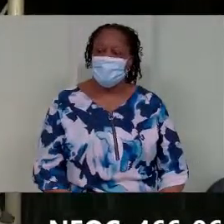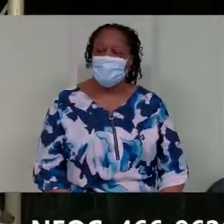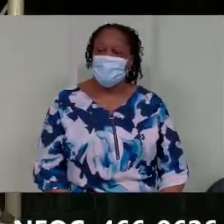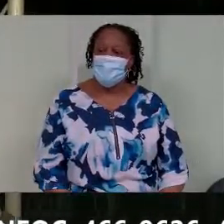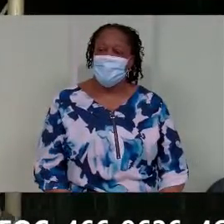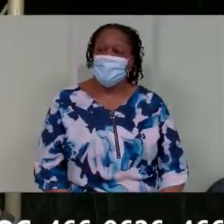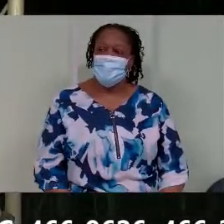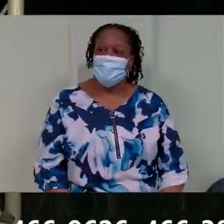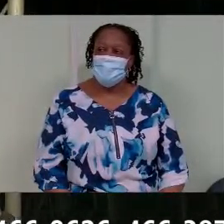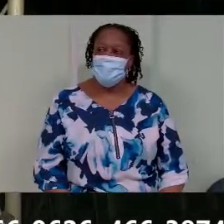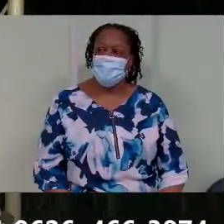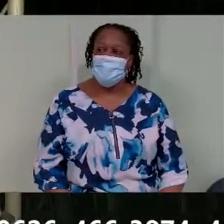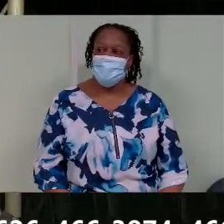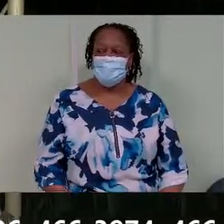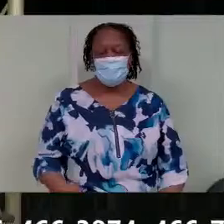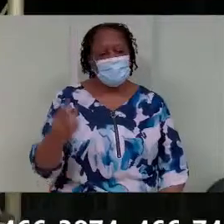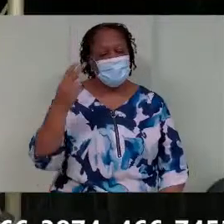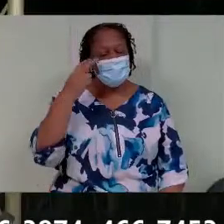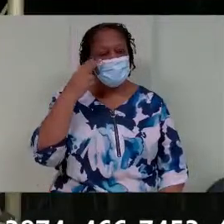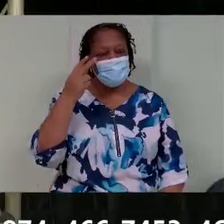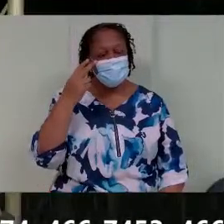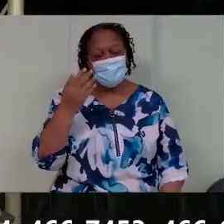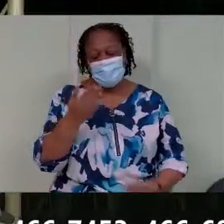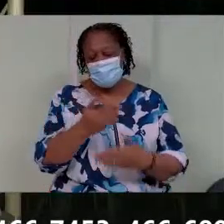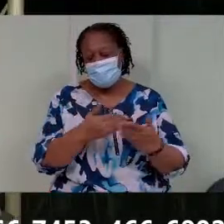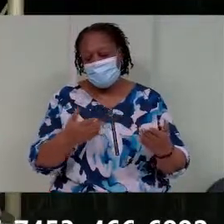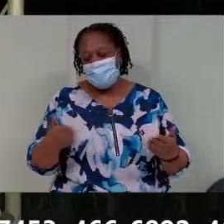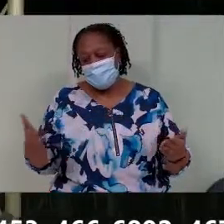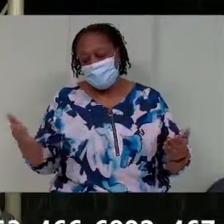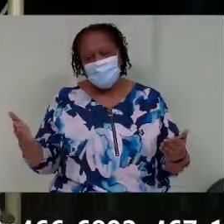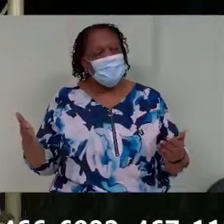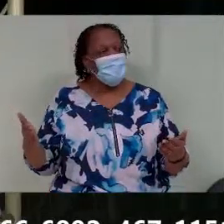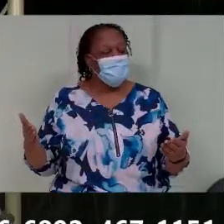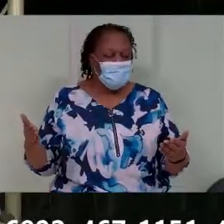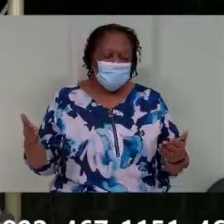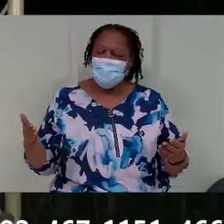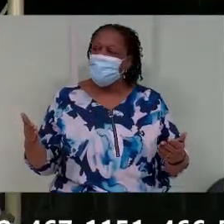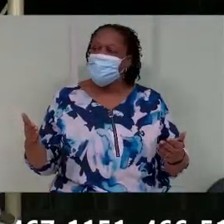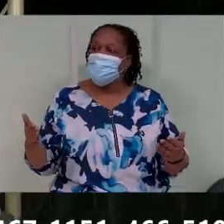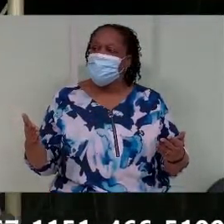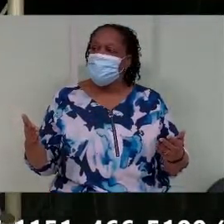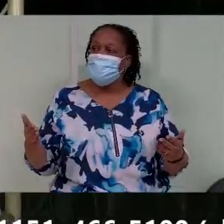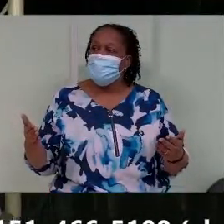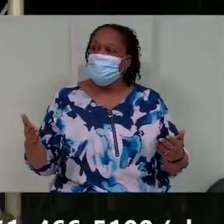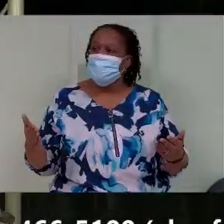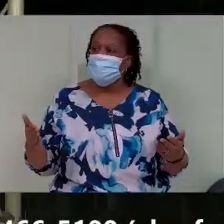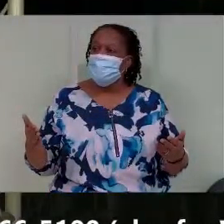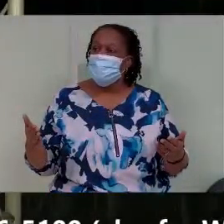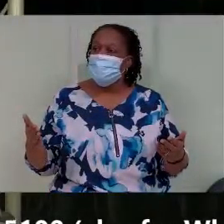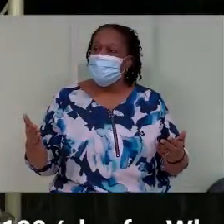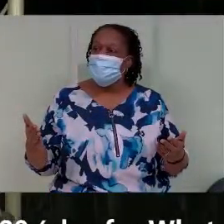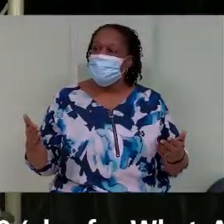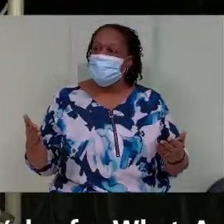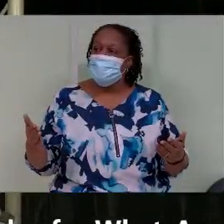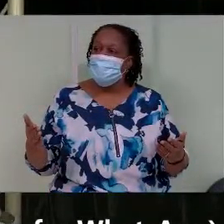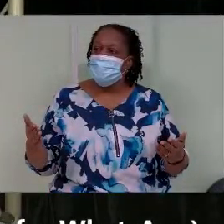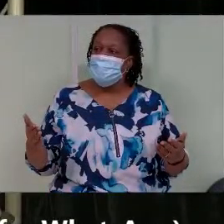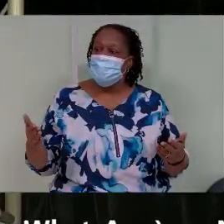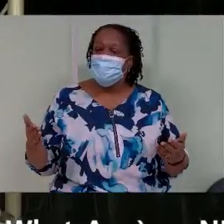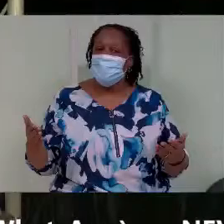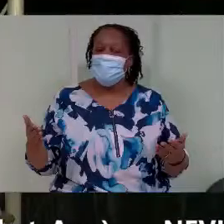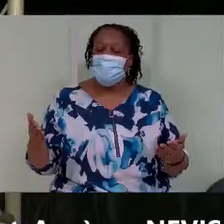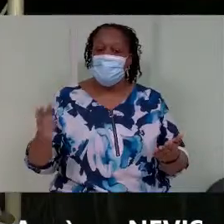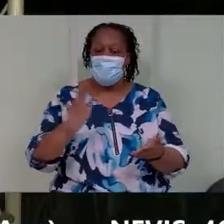borders. We have seen some of the exercises that we have done. For example, the return of the Ross